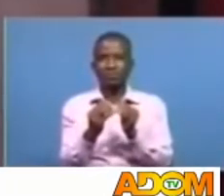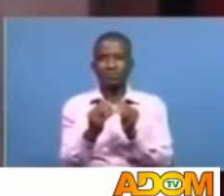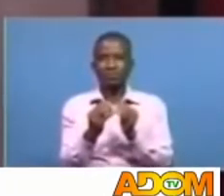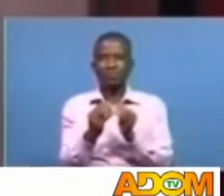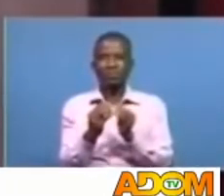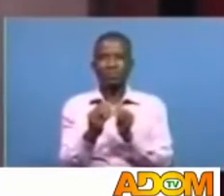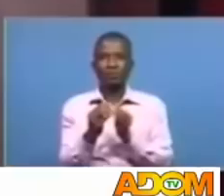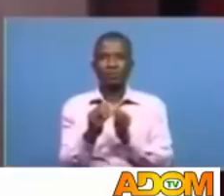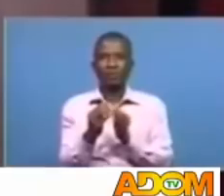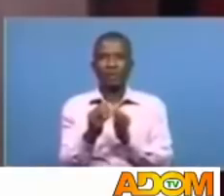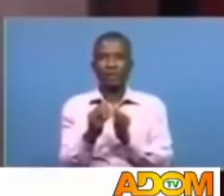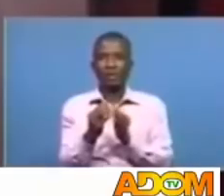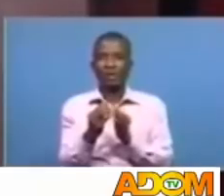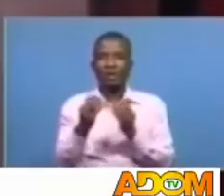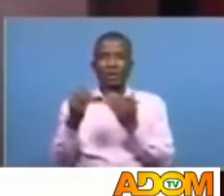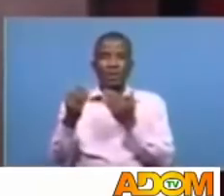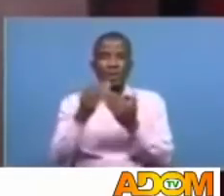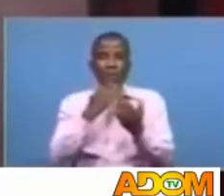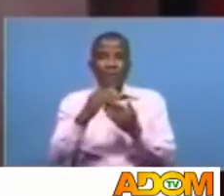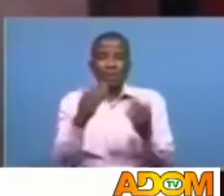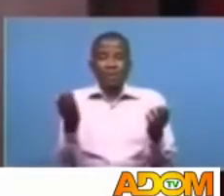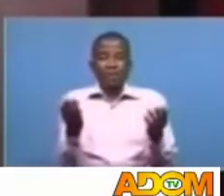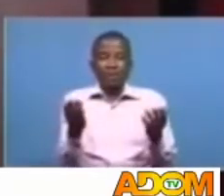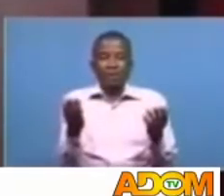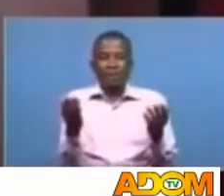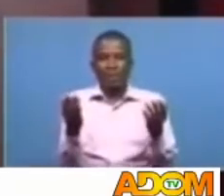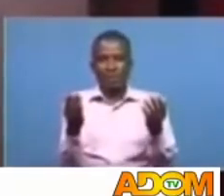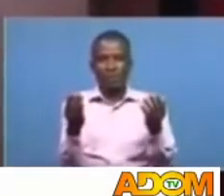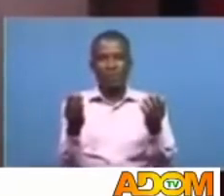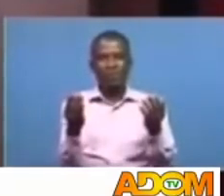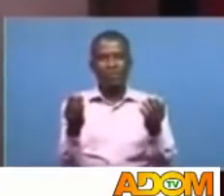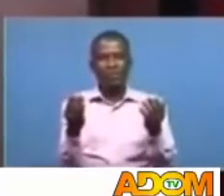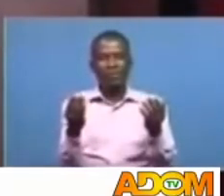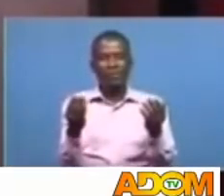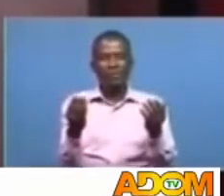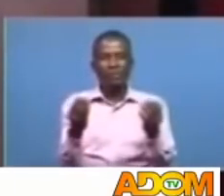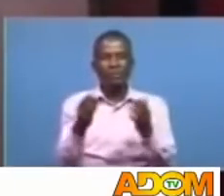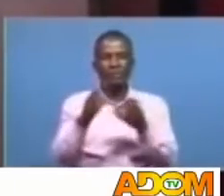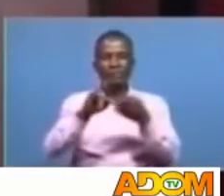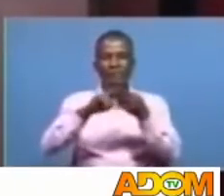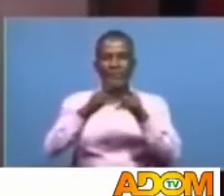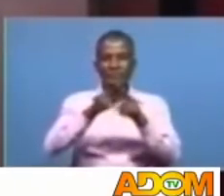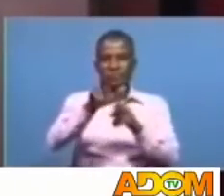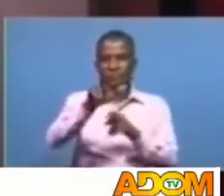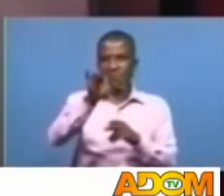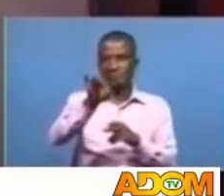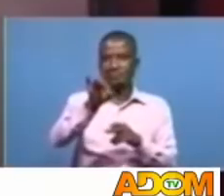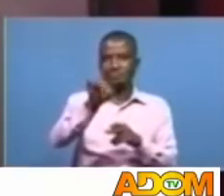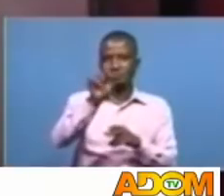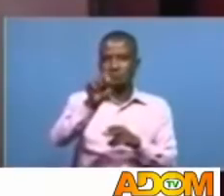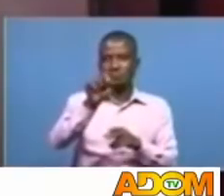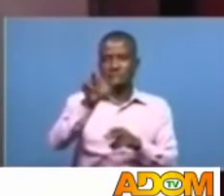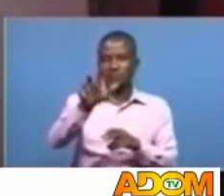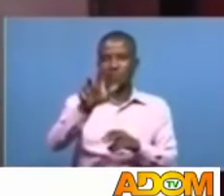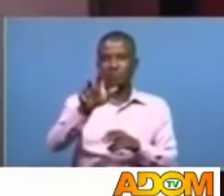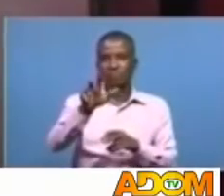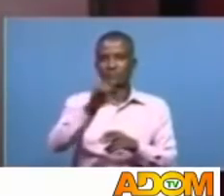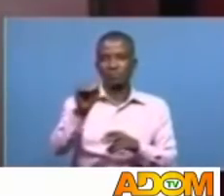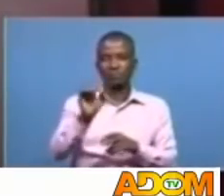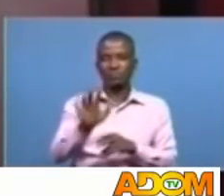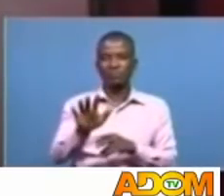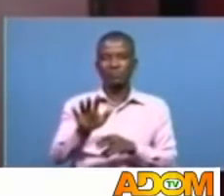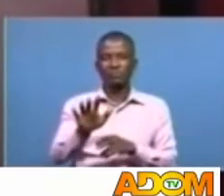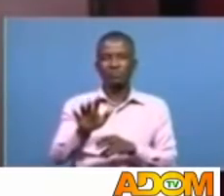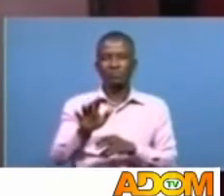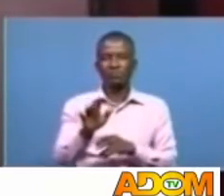be absolutely no doubt that Order 38, Rule 3-5,